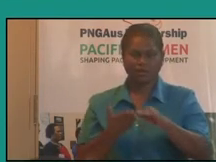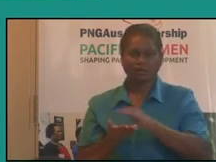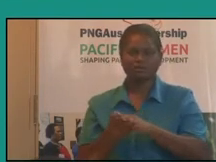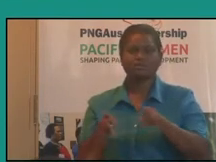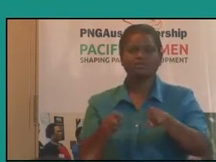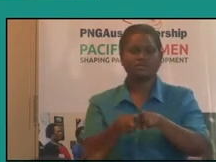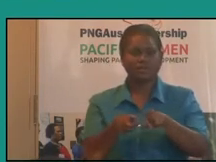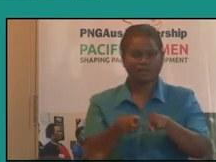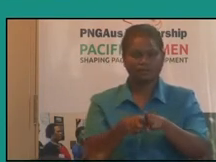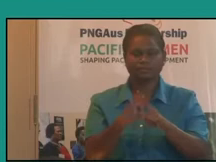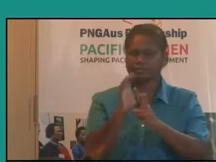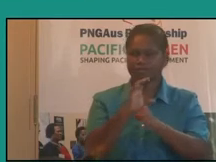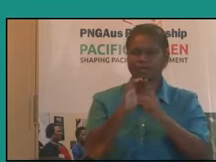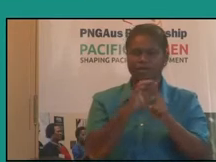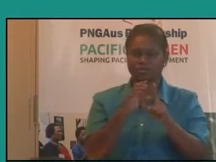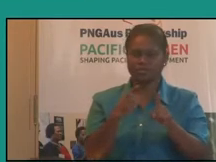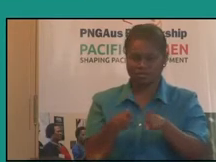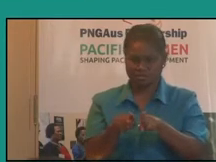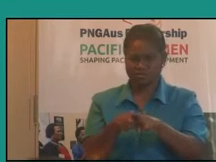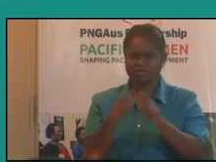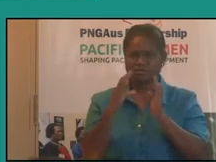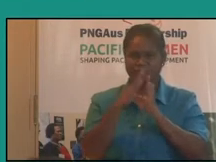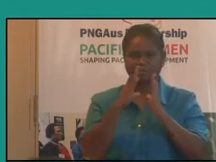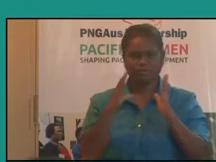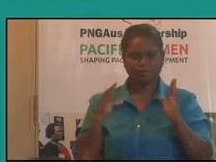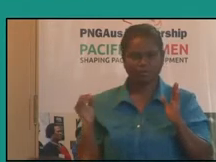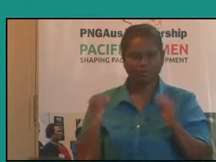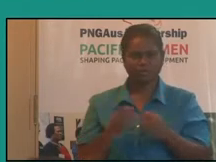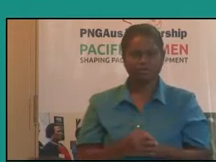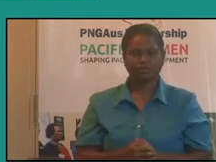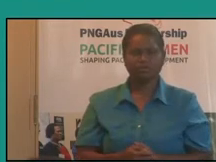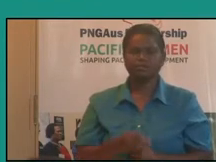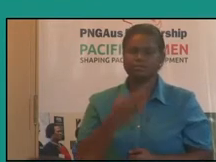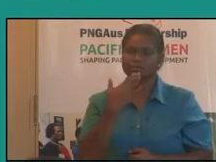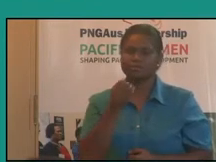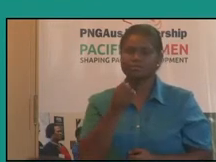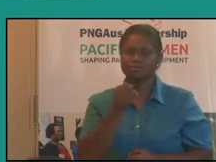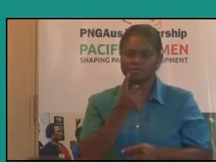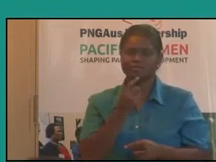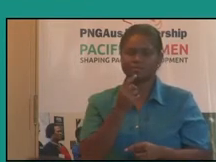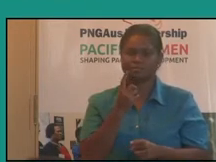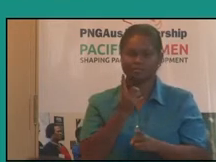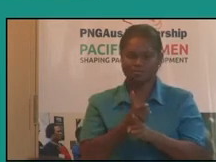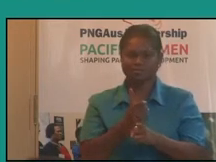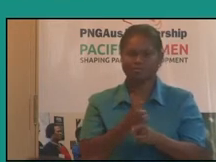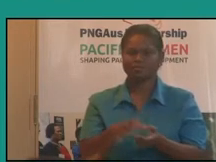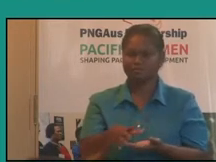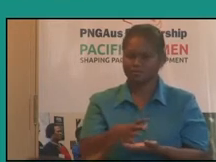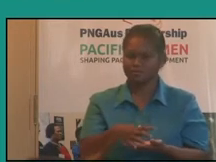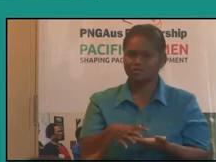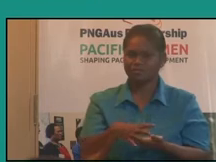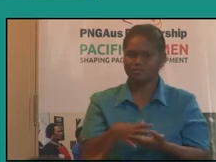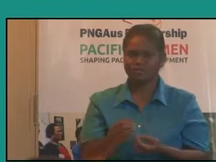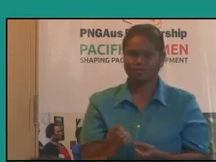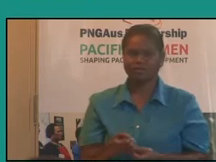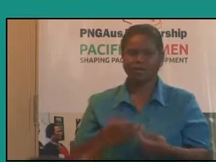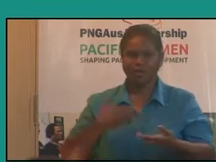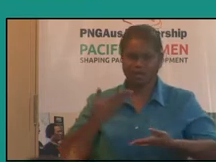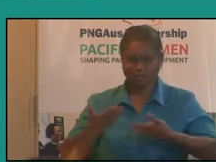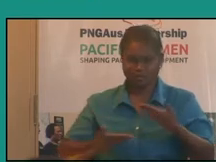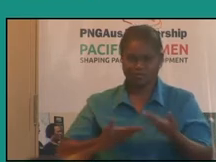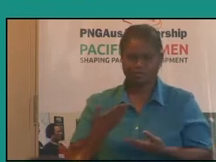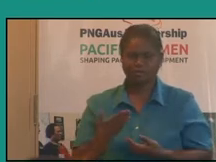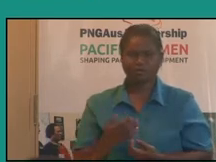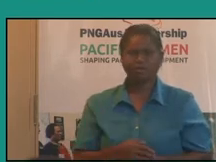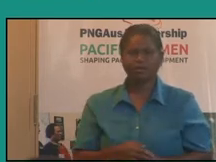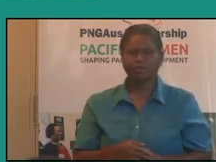cultural contexts, and if you could just speak to the issue of, I guess, the frameworks, the enabling environment that